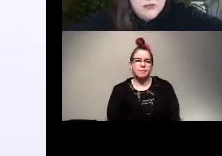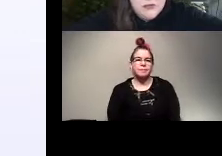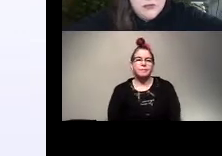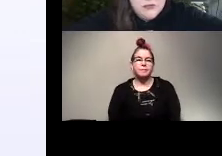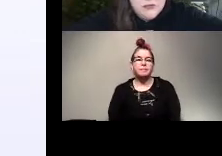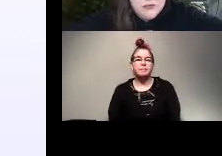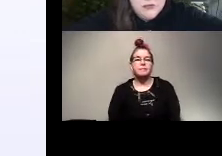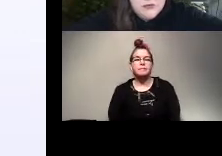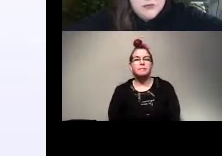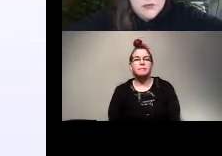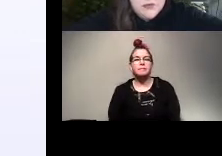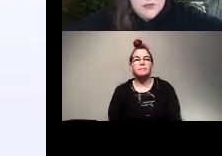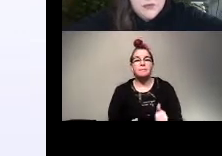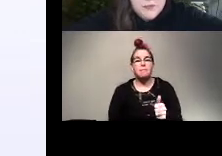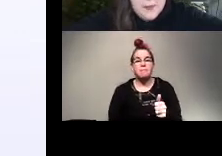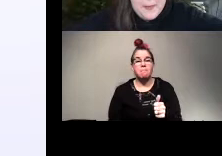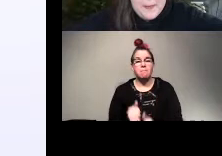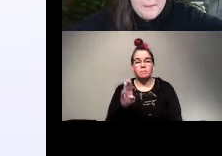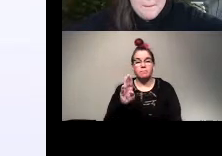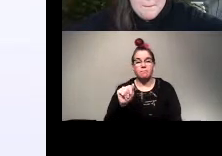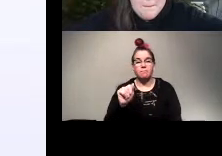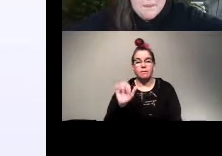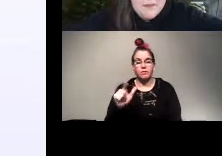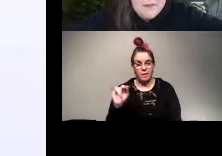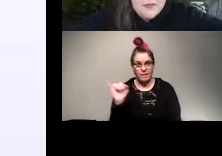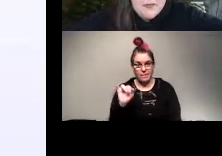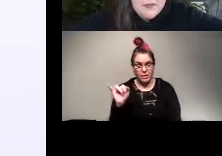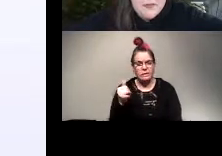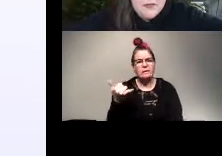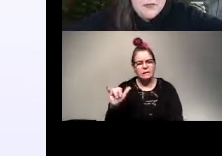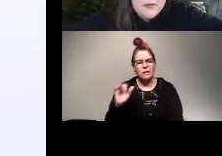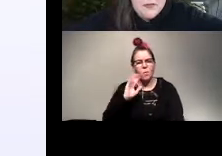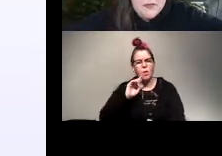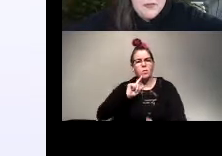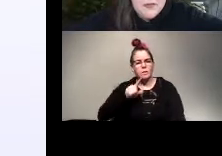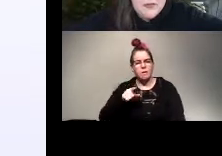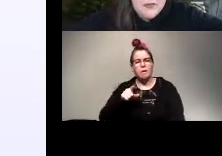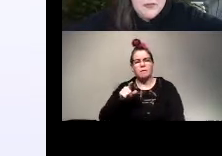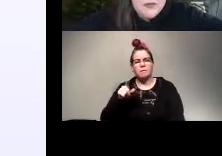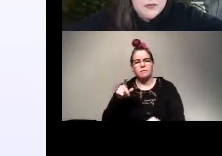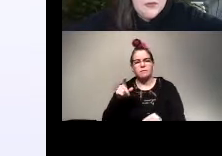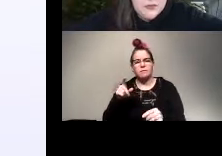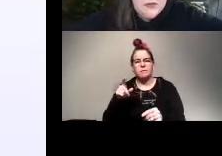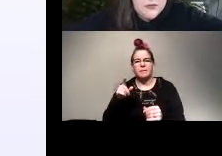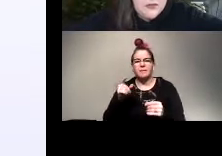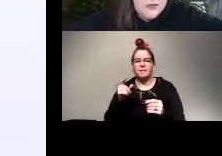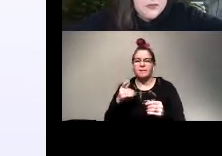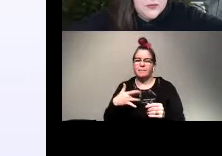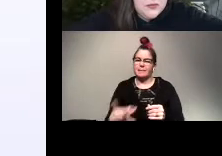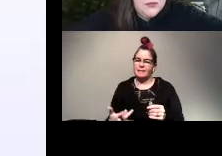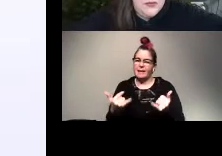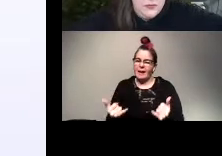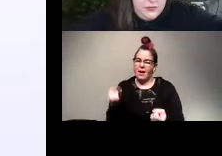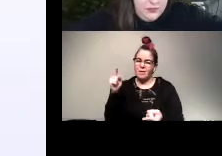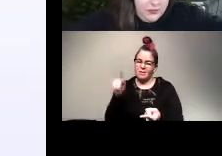while most bacterial infections still respond, more and more they don't. And people are